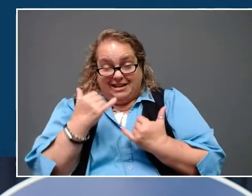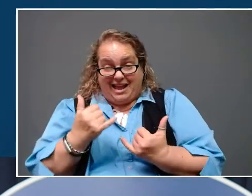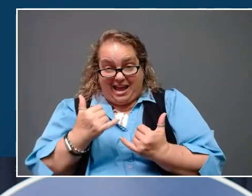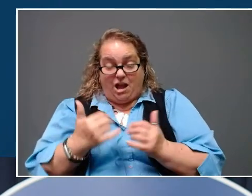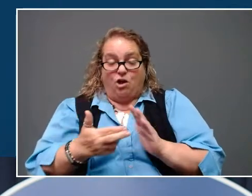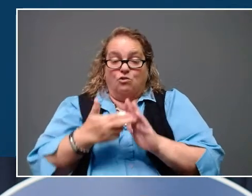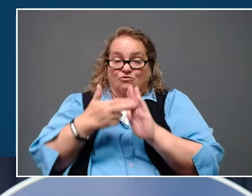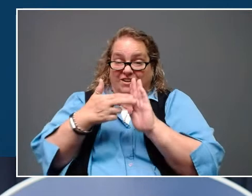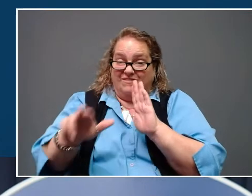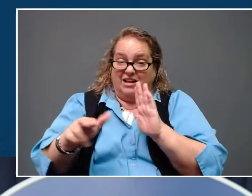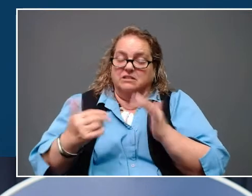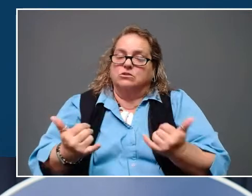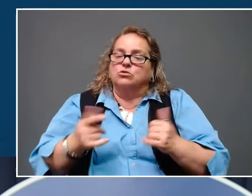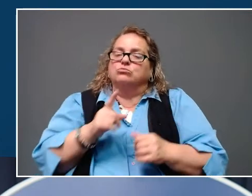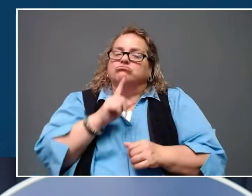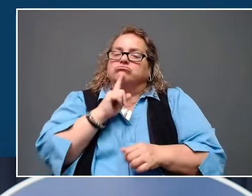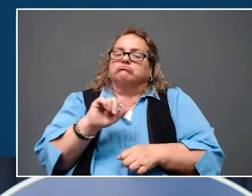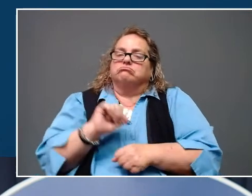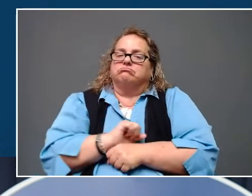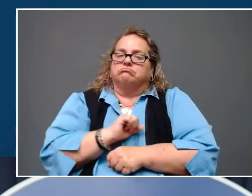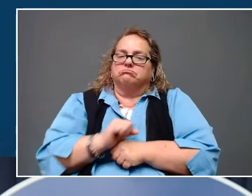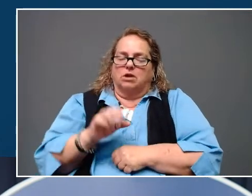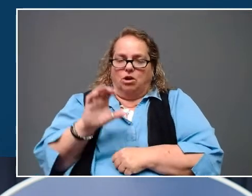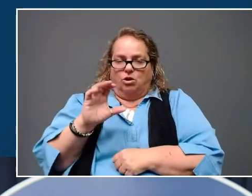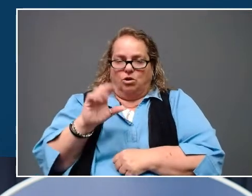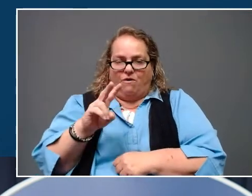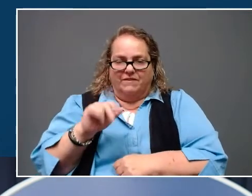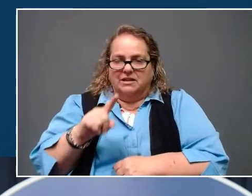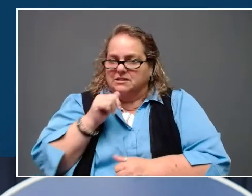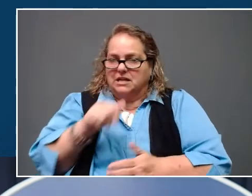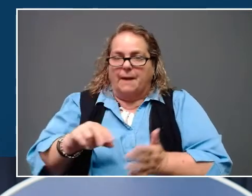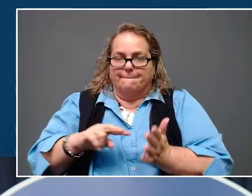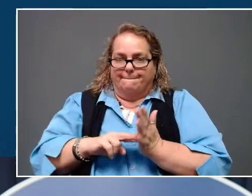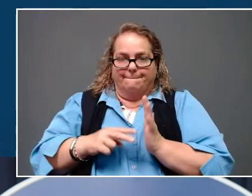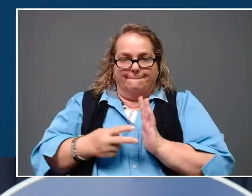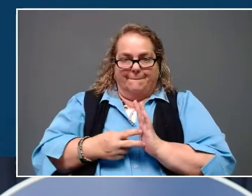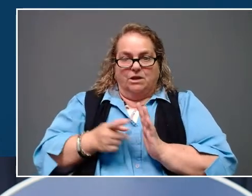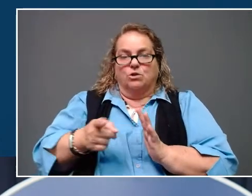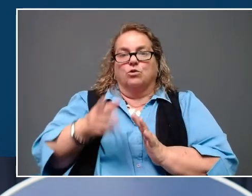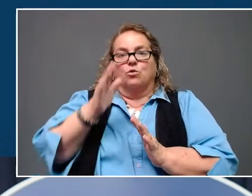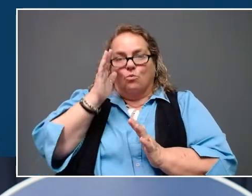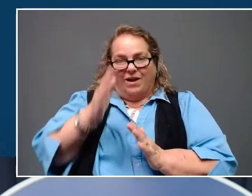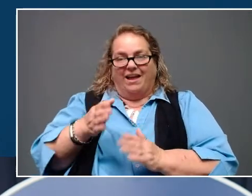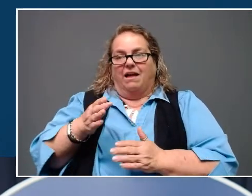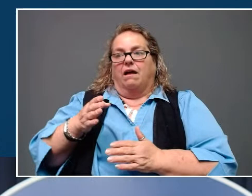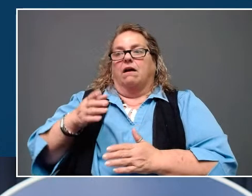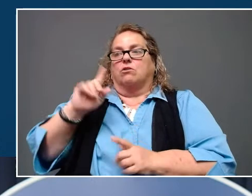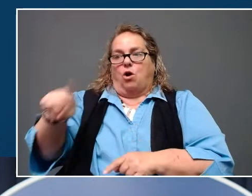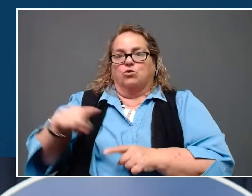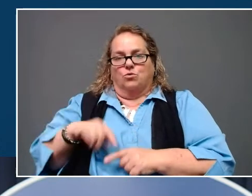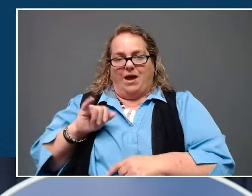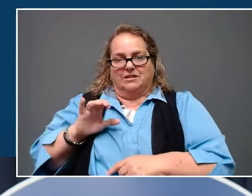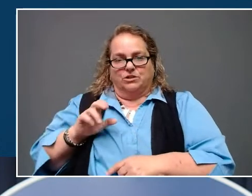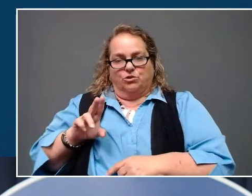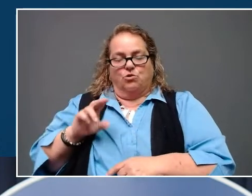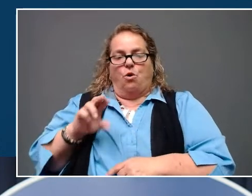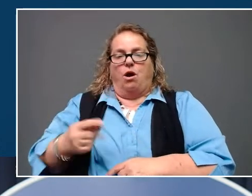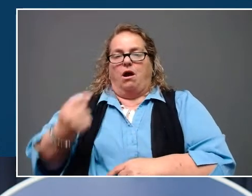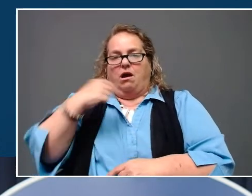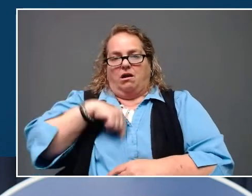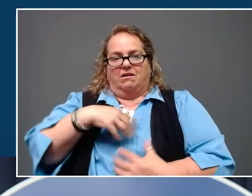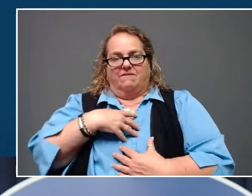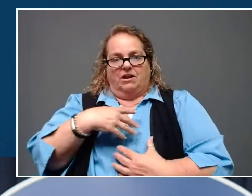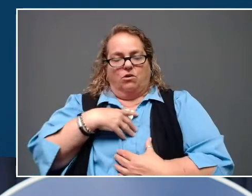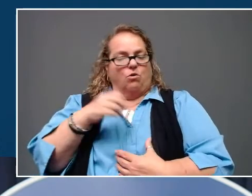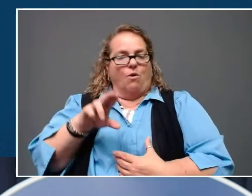the reality that getting COVID doesn't necessarily mean you're going to end up in an ICU or on a ventilator or dead,